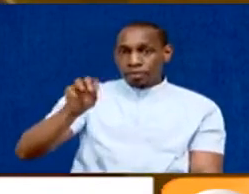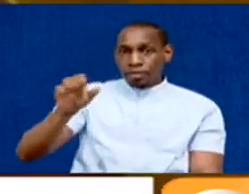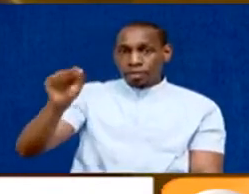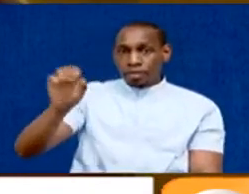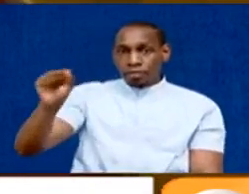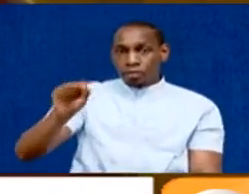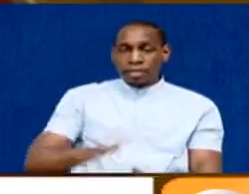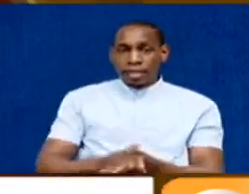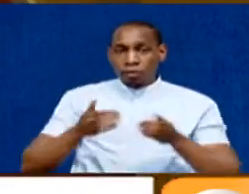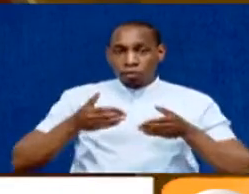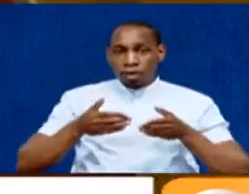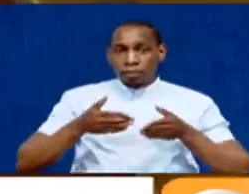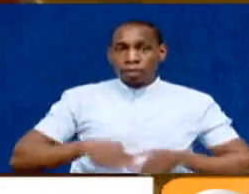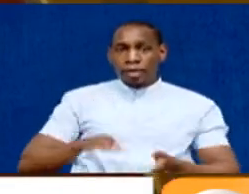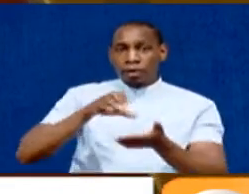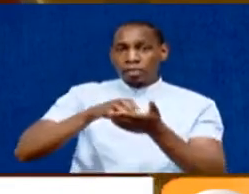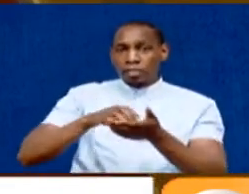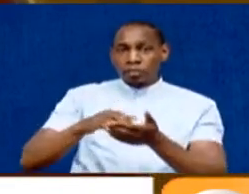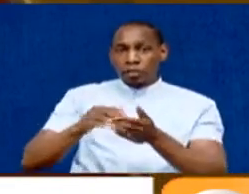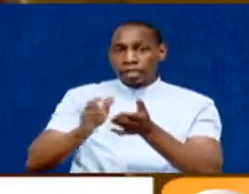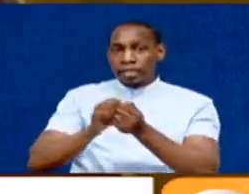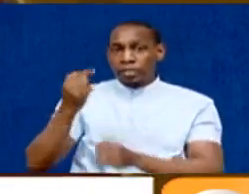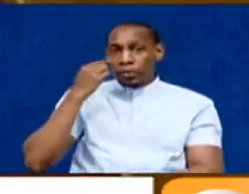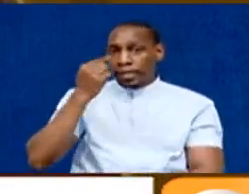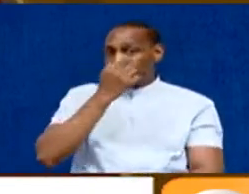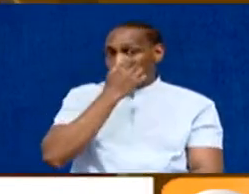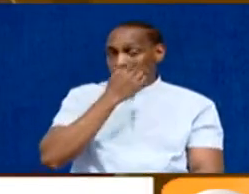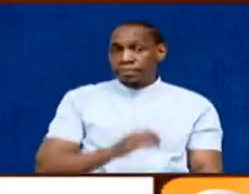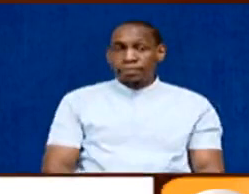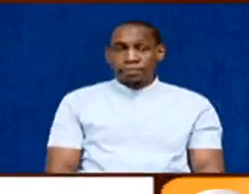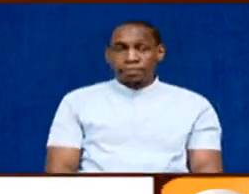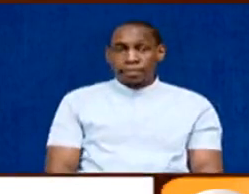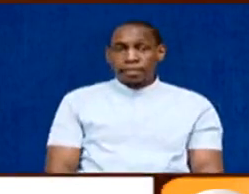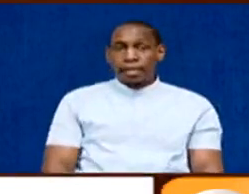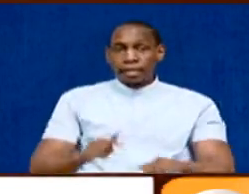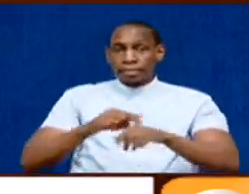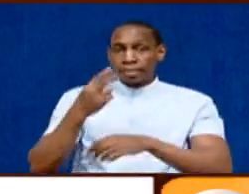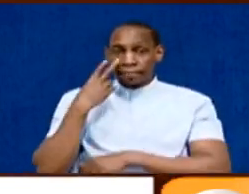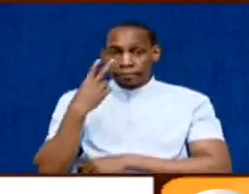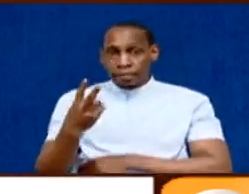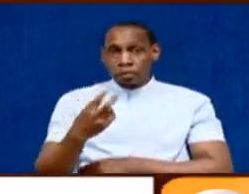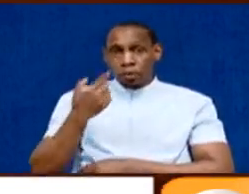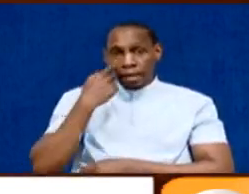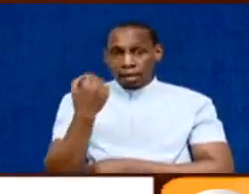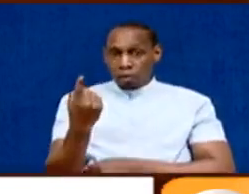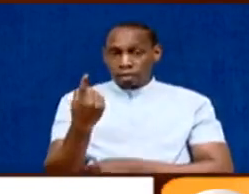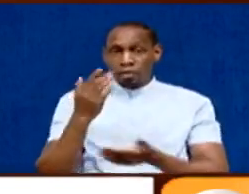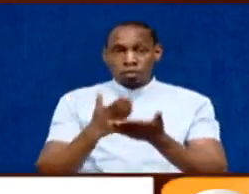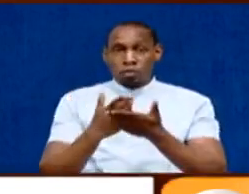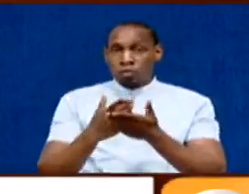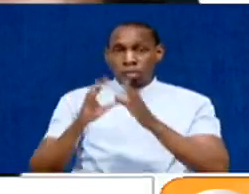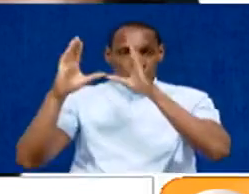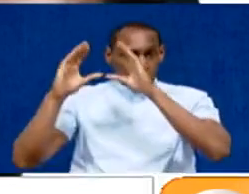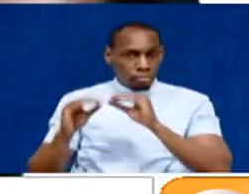born with glaucoma, a condition that damages the eye's optic nerve. And while the vision in one of his eyes had